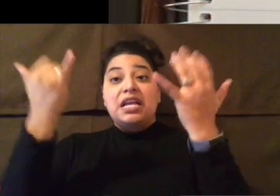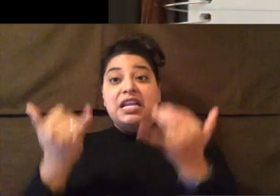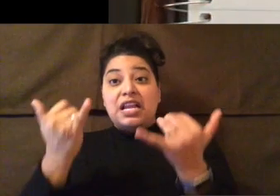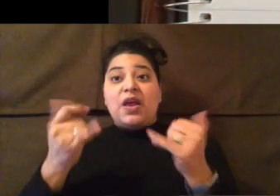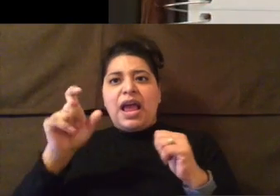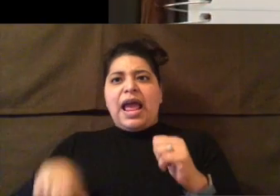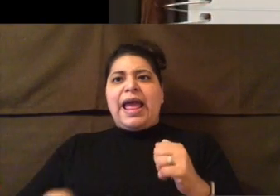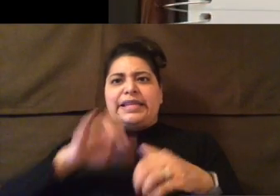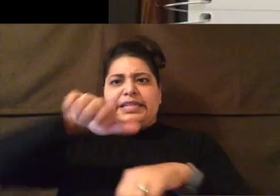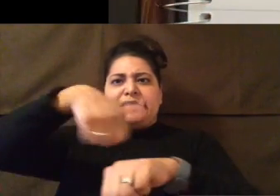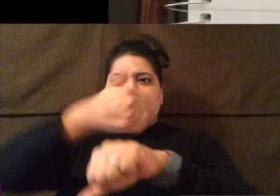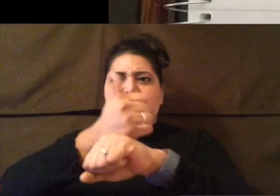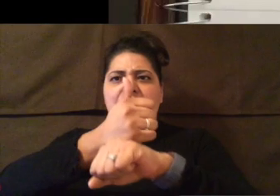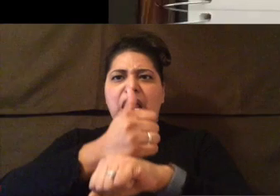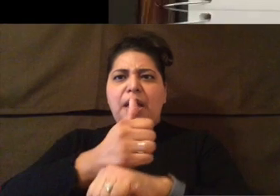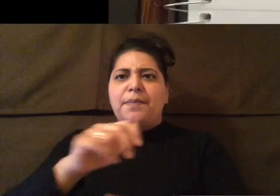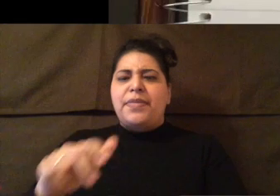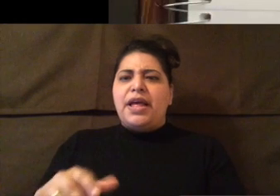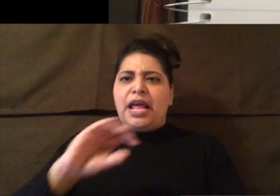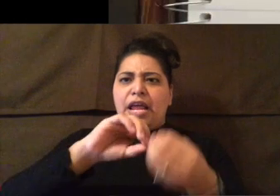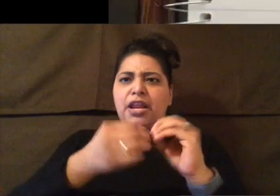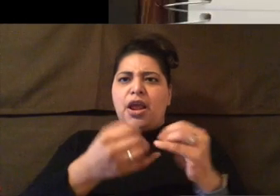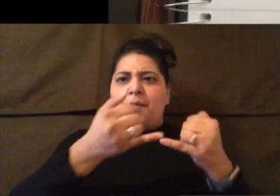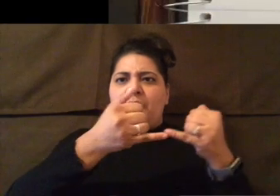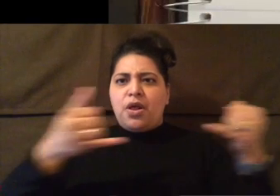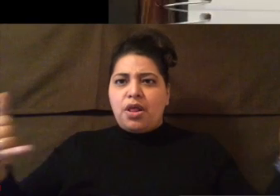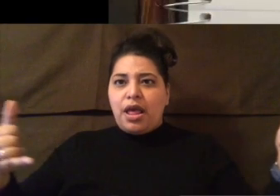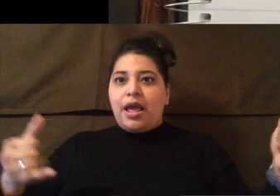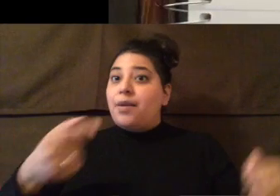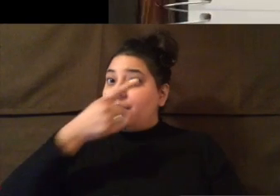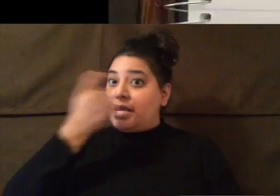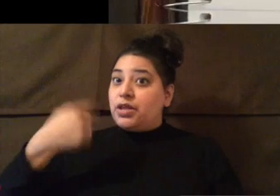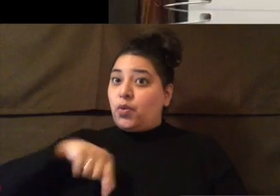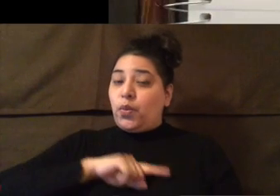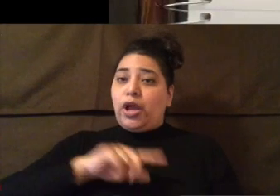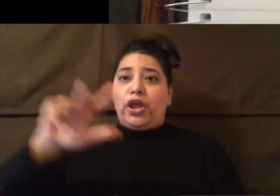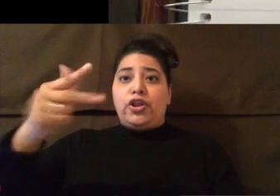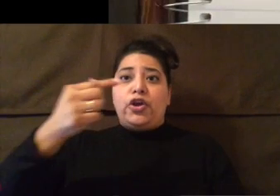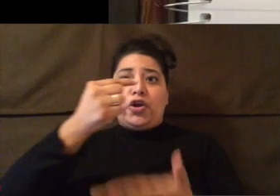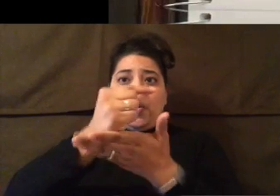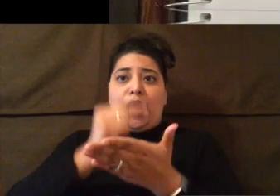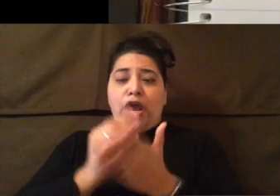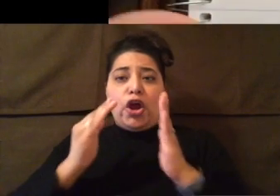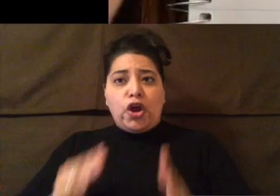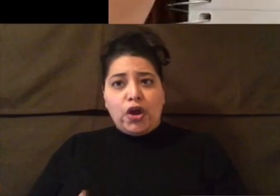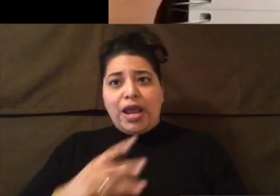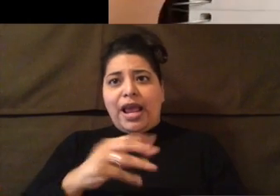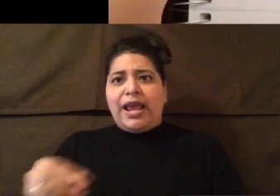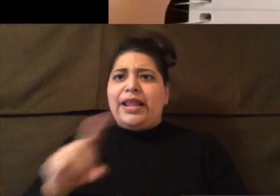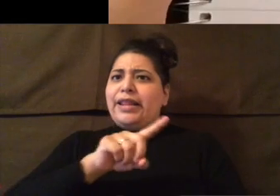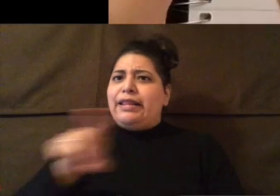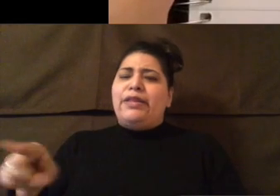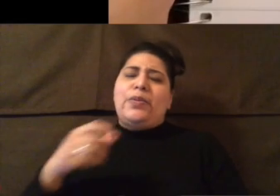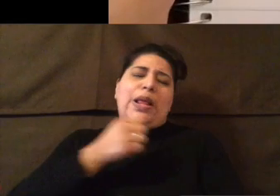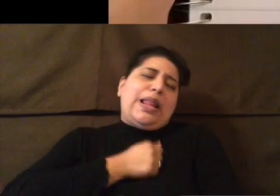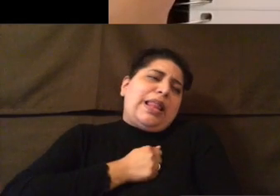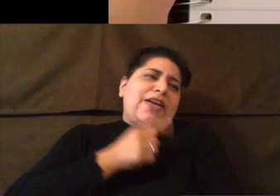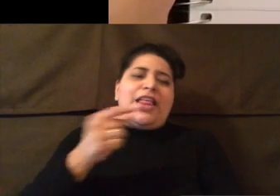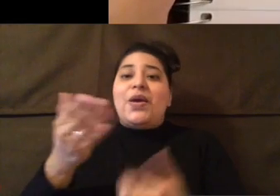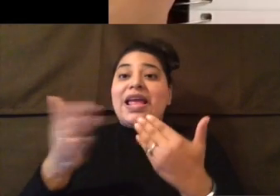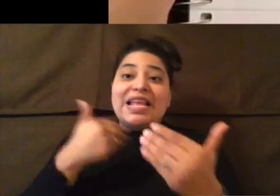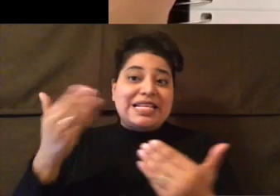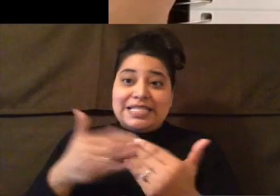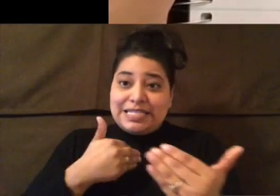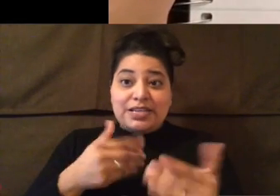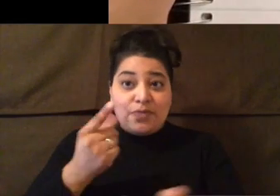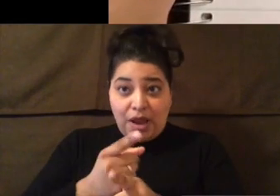Okay. And now we're going to have to set up our number line because we're third graders and we love to use number lines because they are so easy. Okay, so let's go ahead and